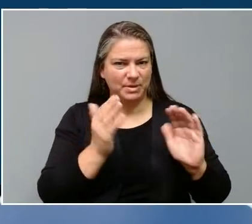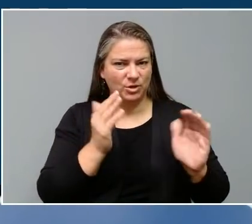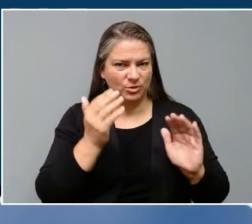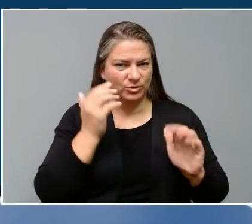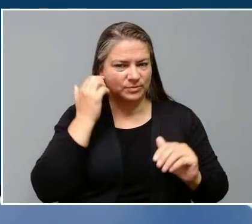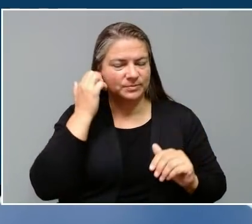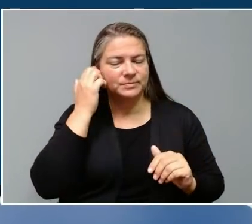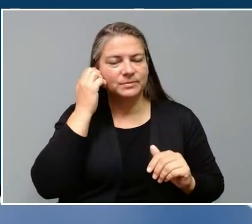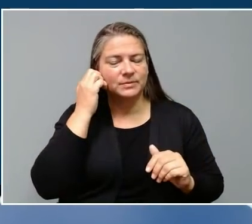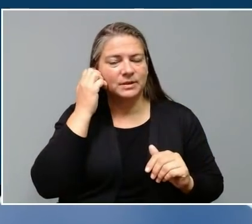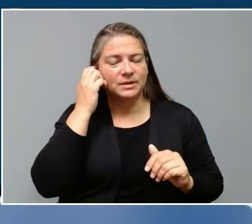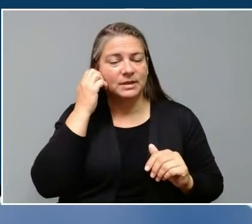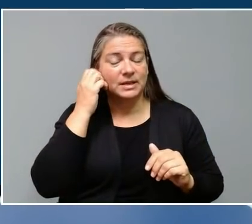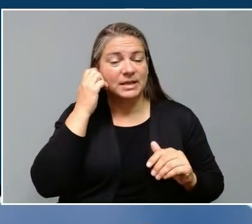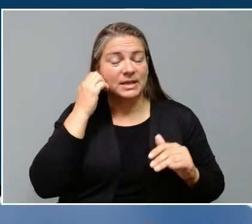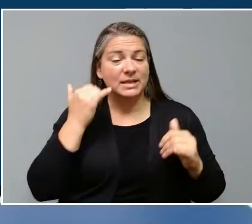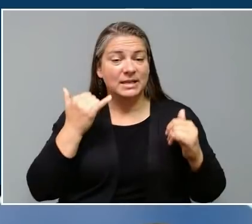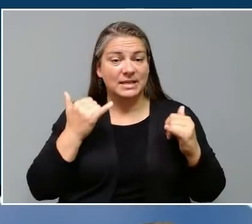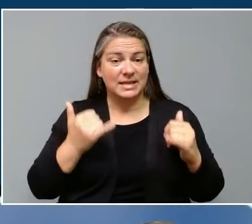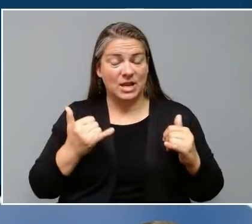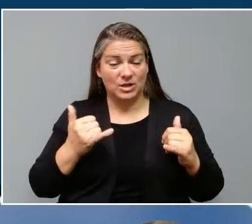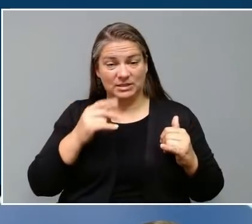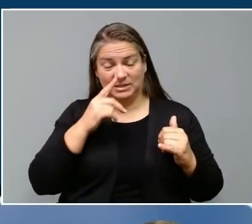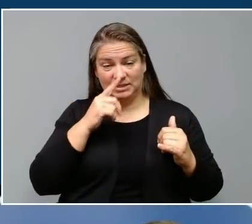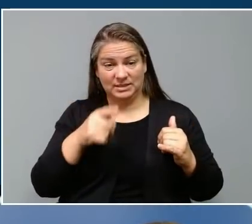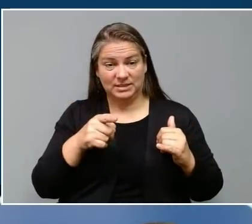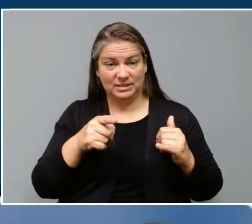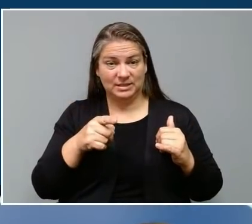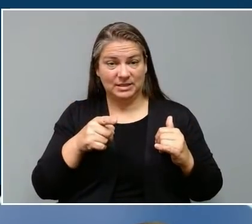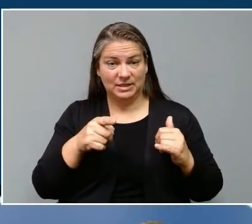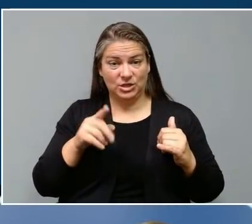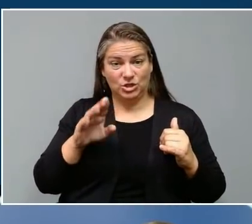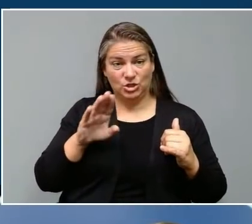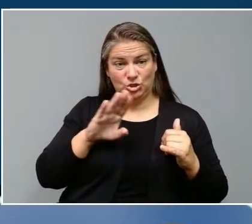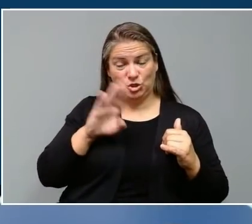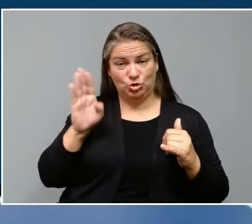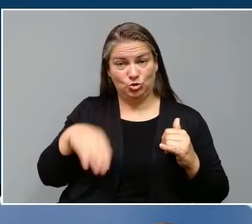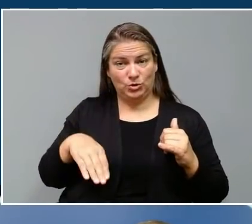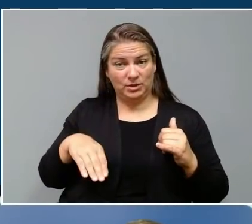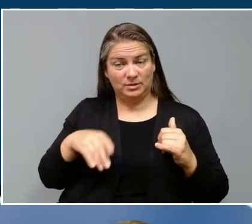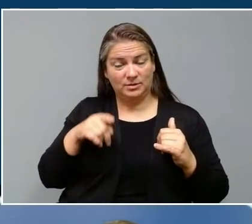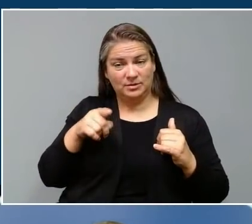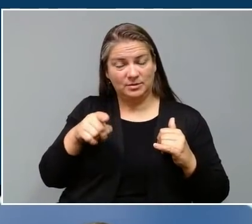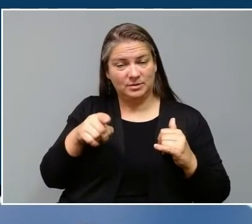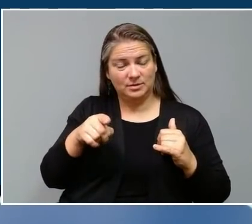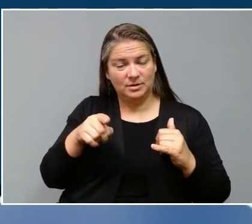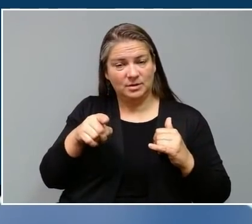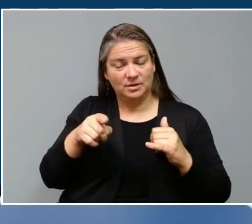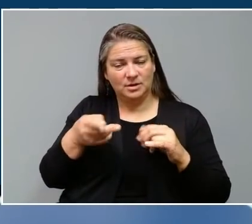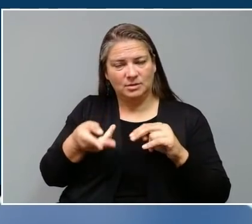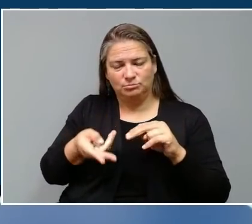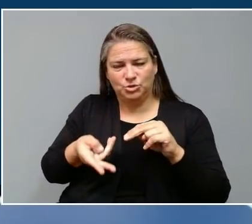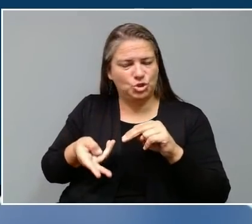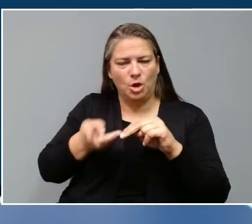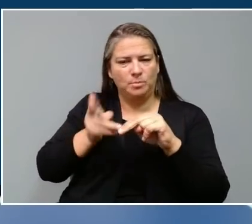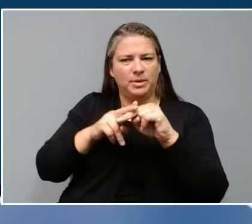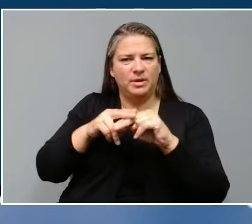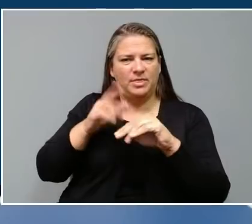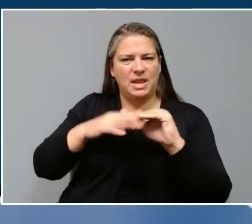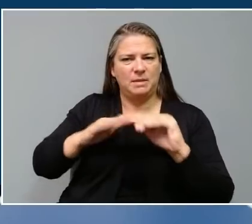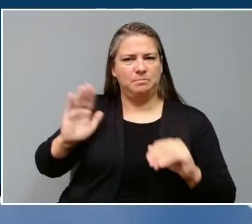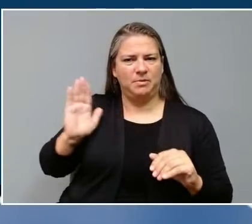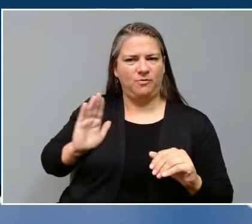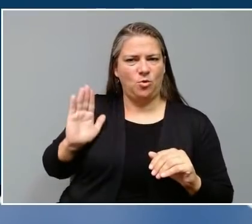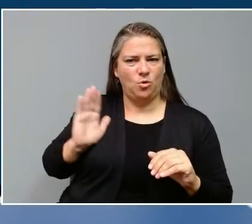2.5 times more of the percent of overall cases than they did at the same